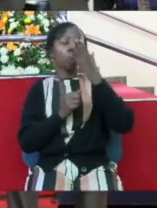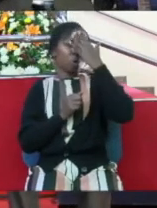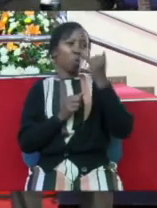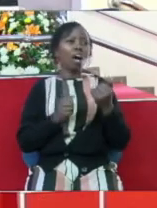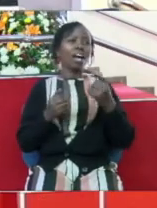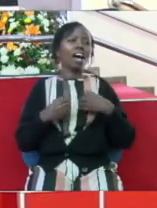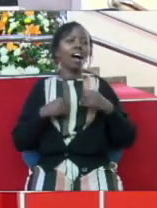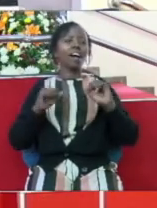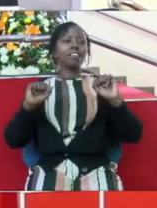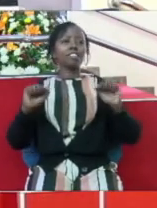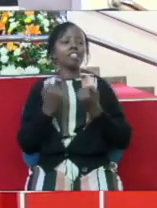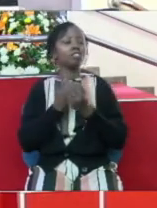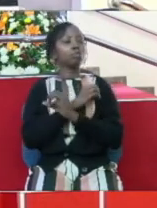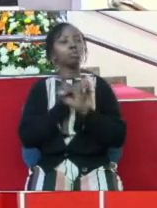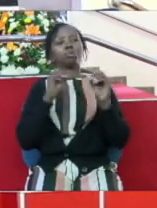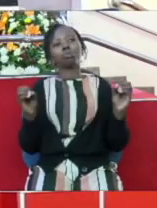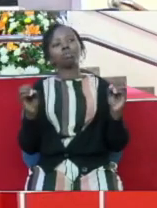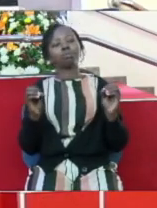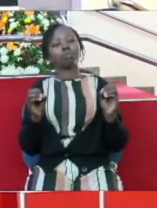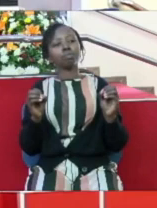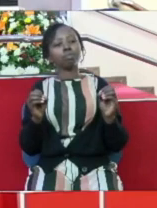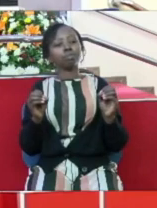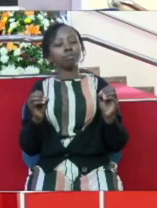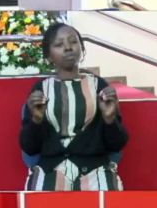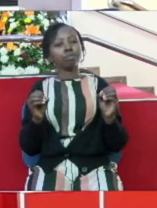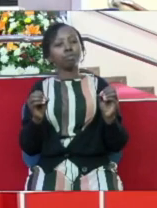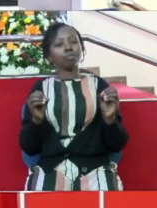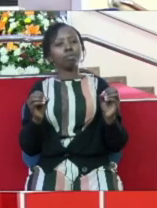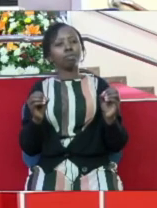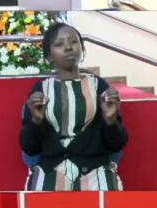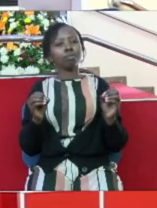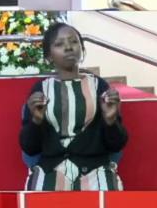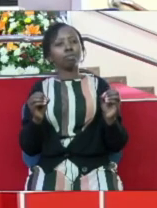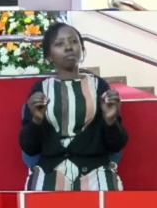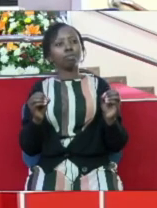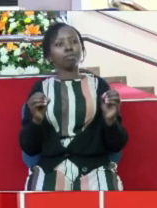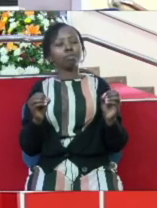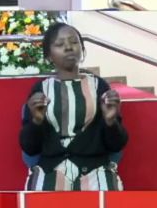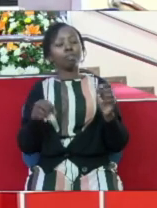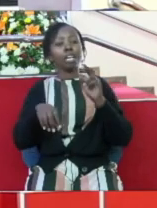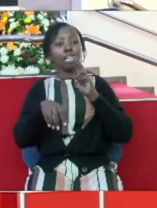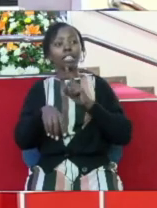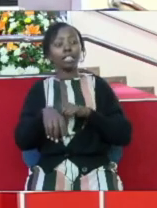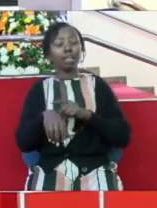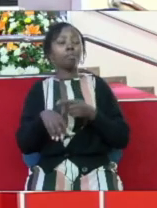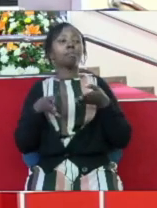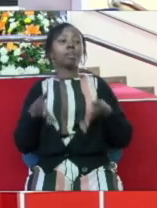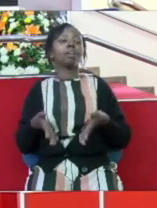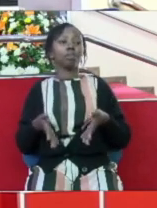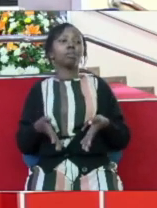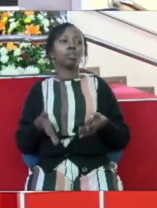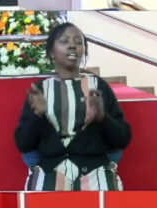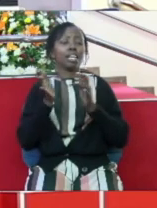Savior. Kwa sababu haujui upatanisho wako utakuwa namna gani kwa sababu haujai mpokea Yesu Kristo. The altar is open. Madhabahu yamefunguka. And